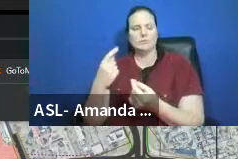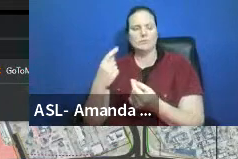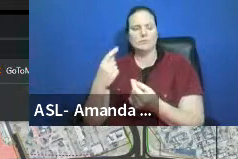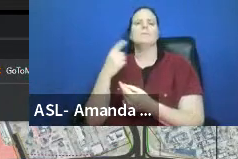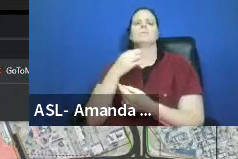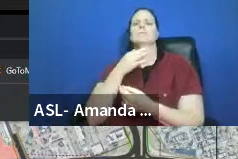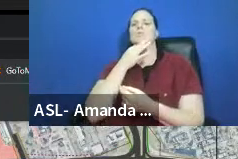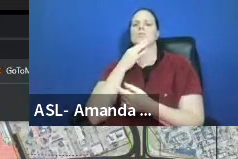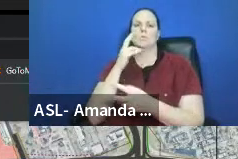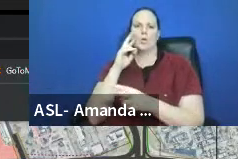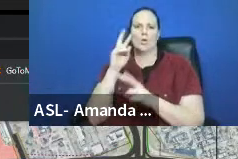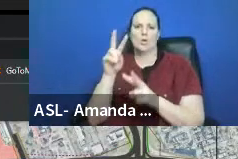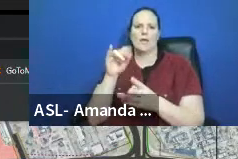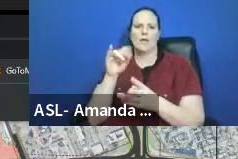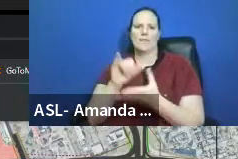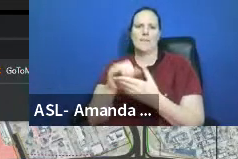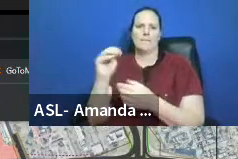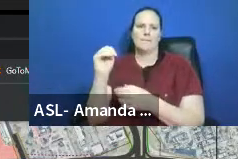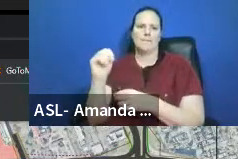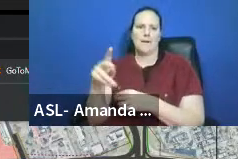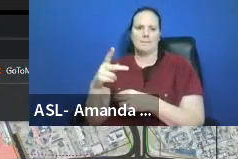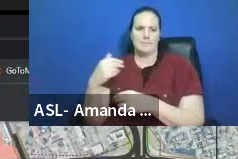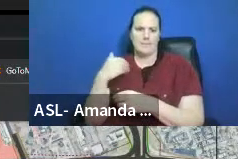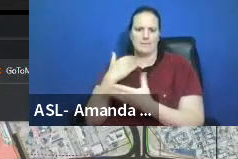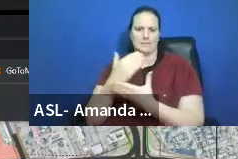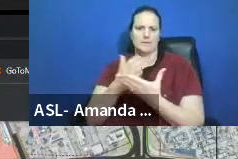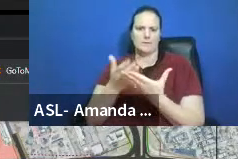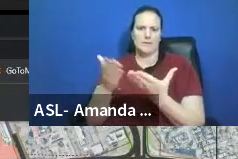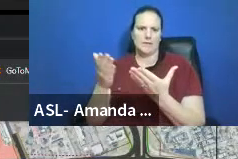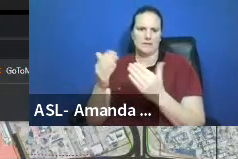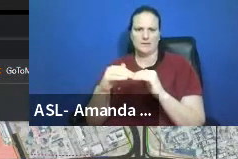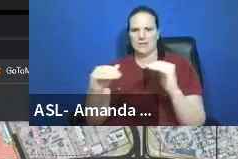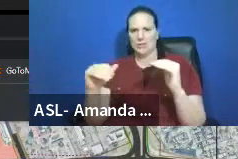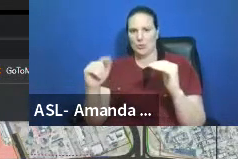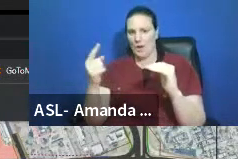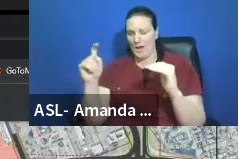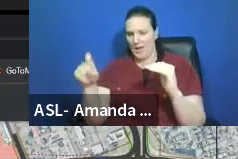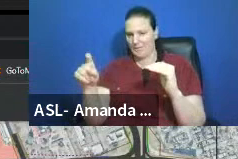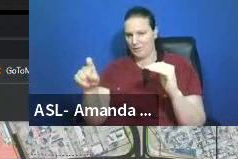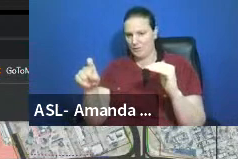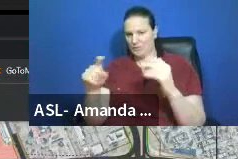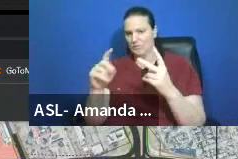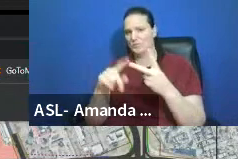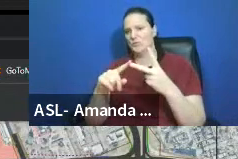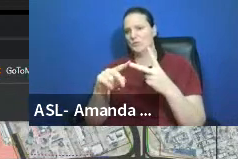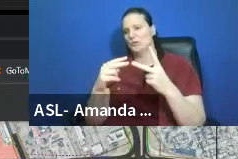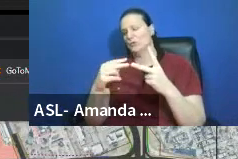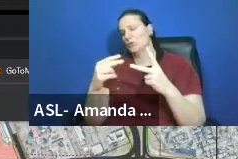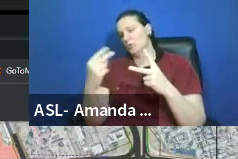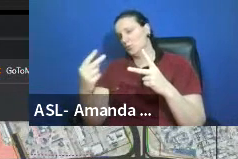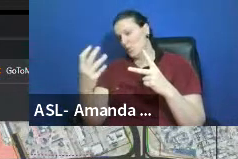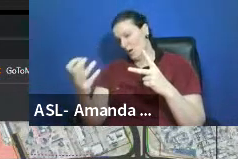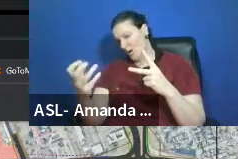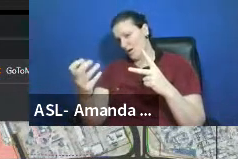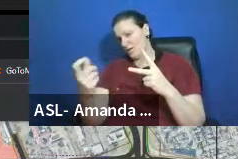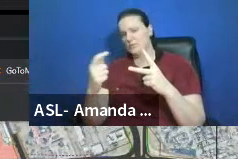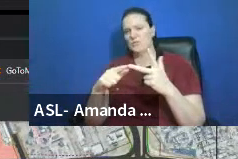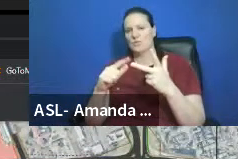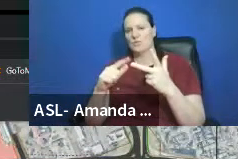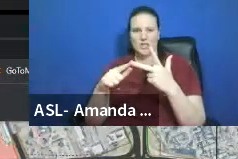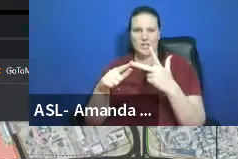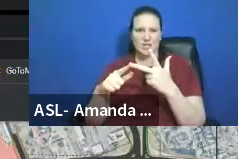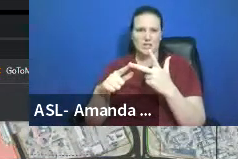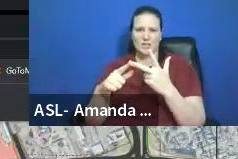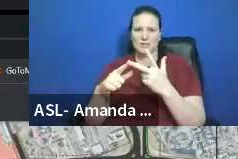like, as you kind of look at this map, are there some things that are like tier 1 have tos, tier 2 really want to, tier 3s, things that we could